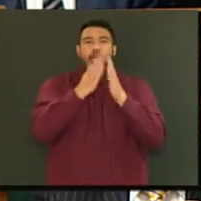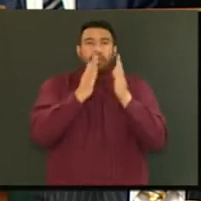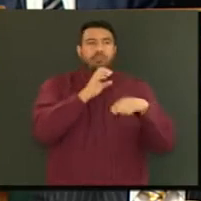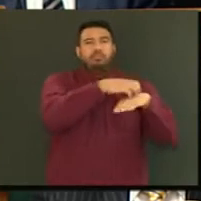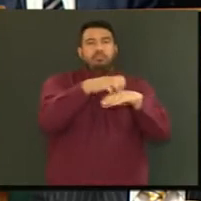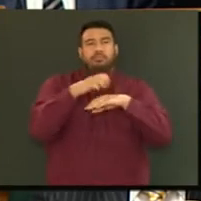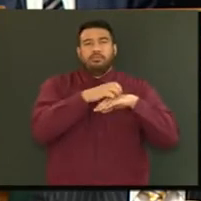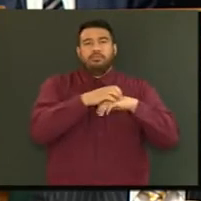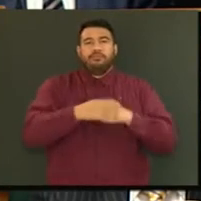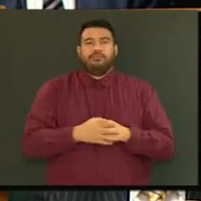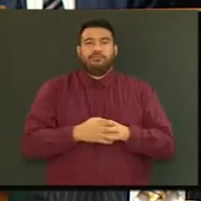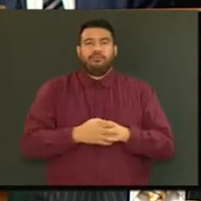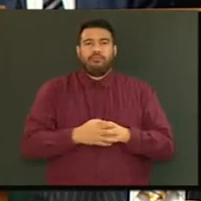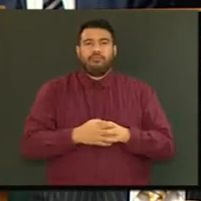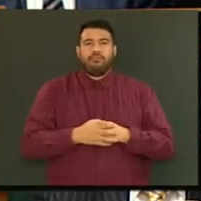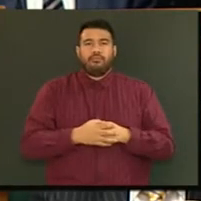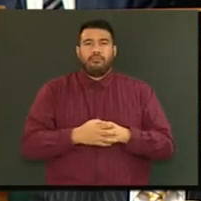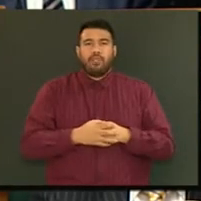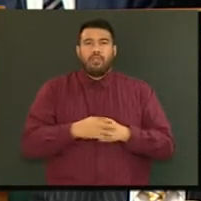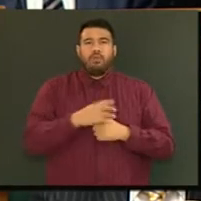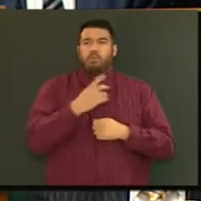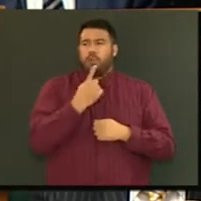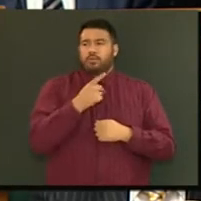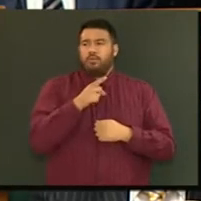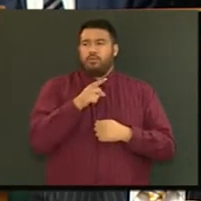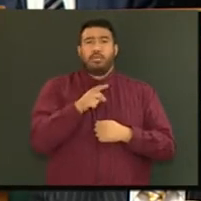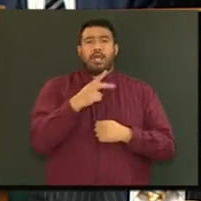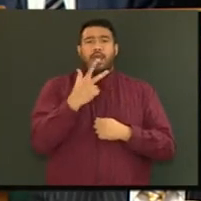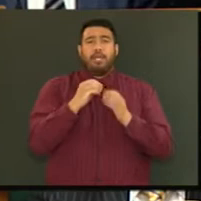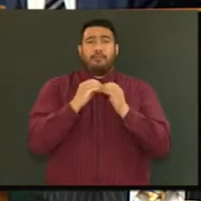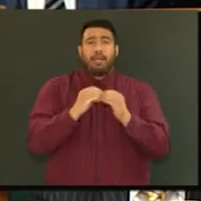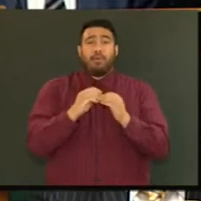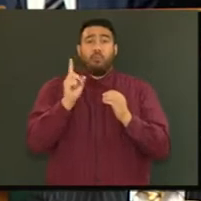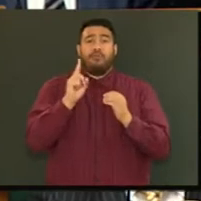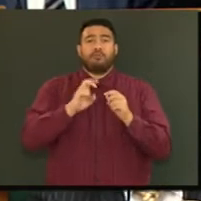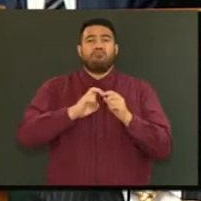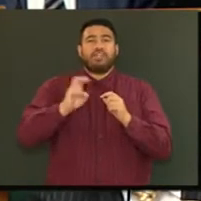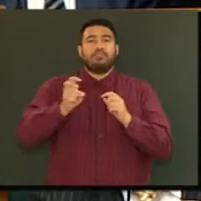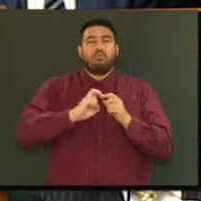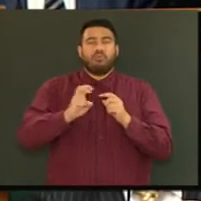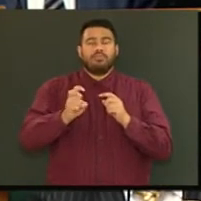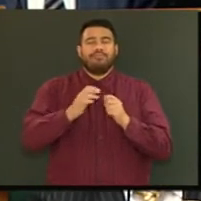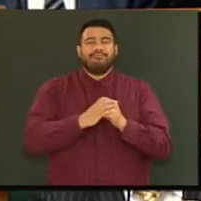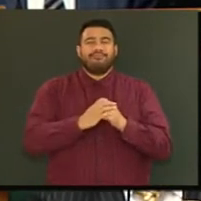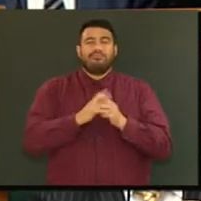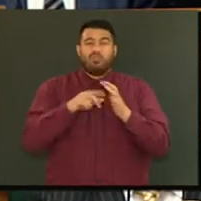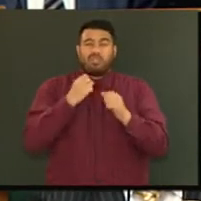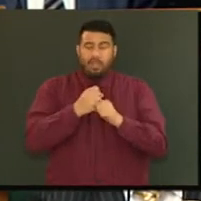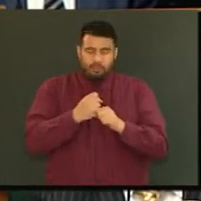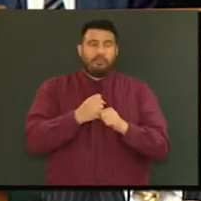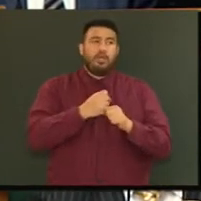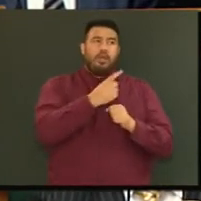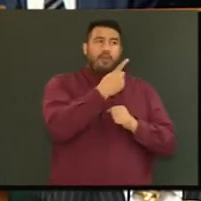$1.8 billion of the new budget spend is in the transport portfolio. This includes